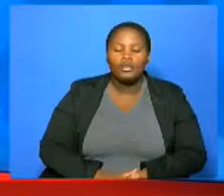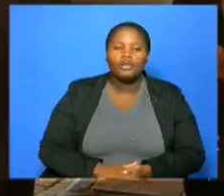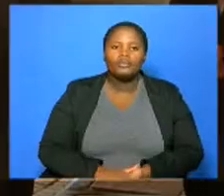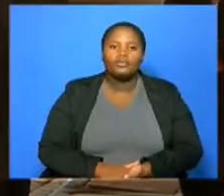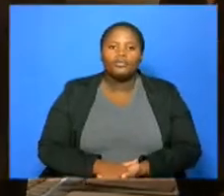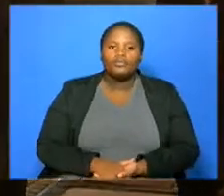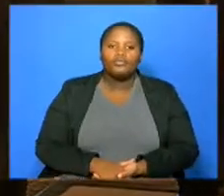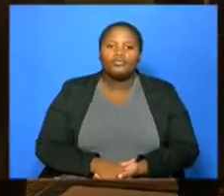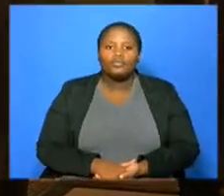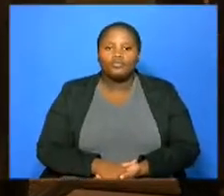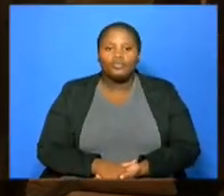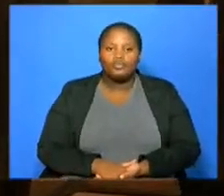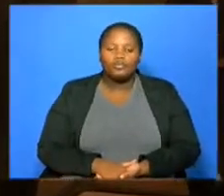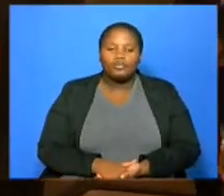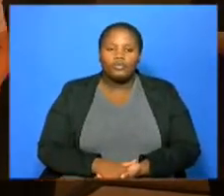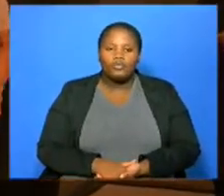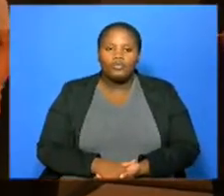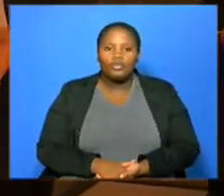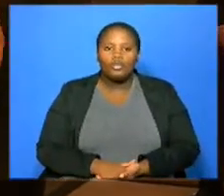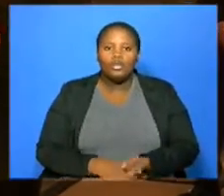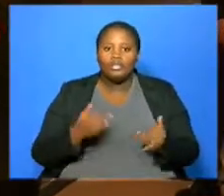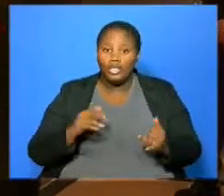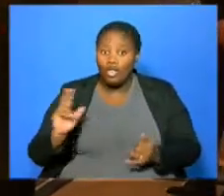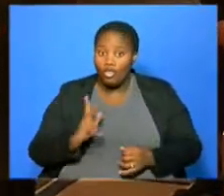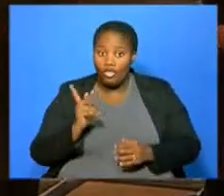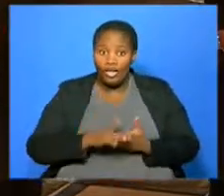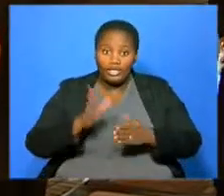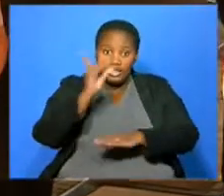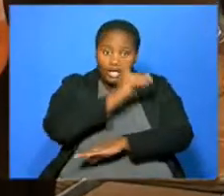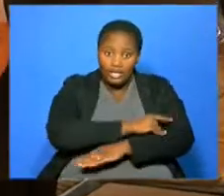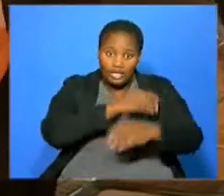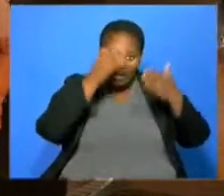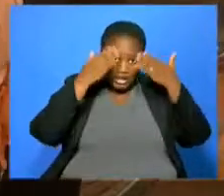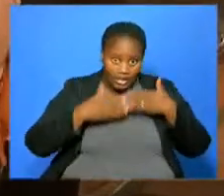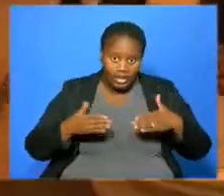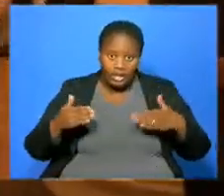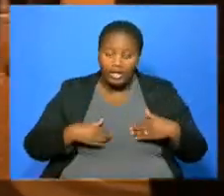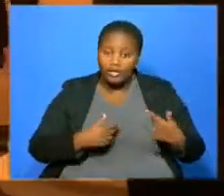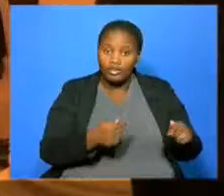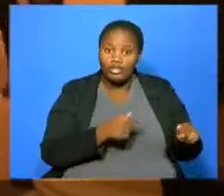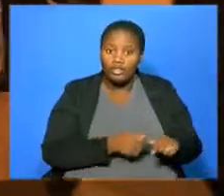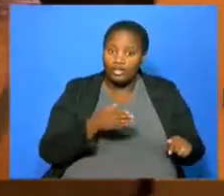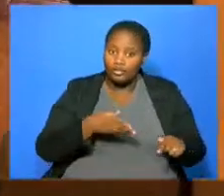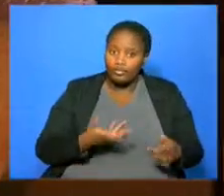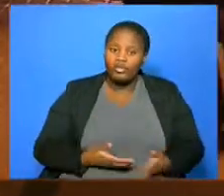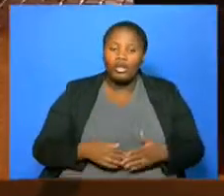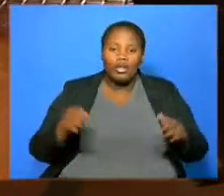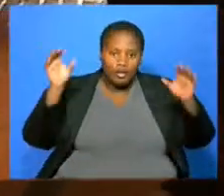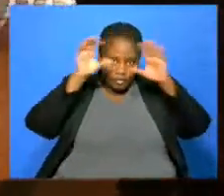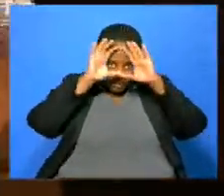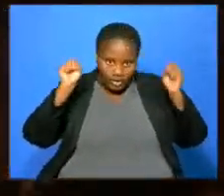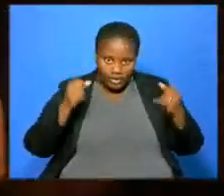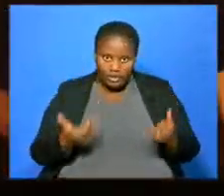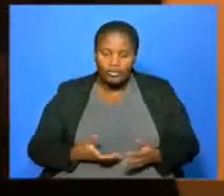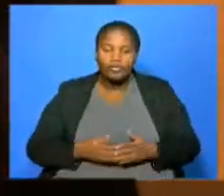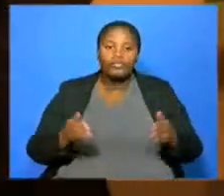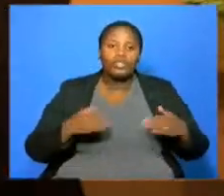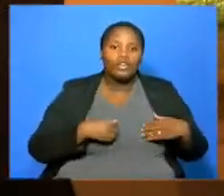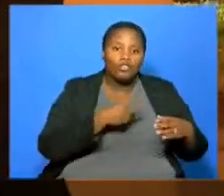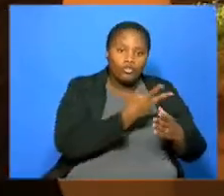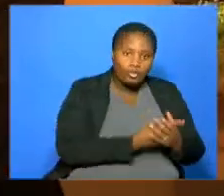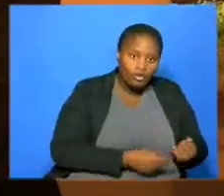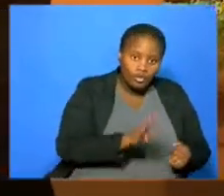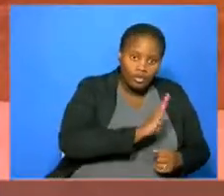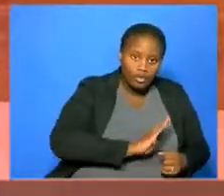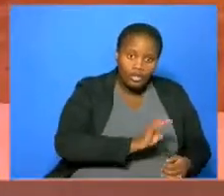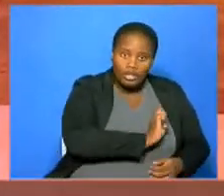reports. On the night of the third day of the ongoing Heads of Diplomatic Missions Conference, President Masisi hosted both Botswana envoys